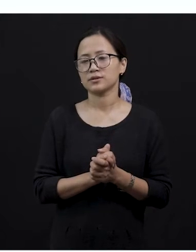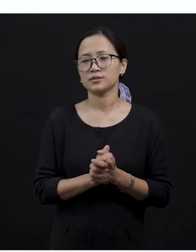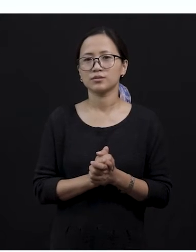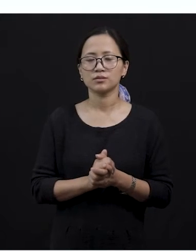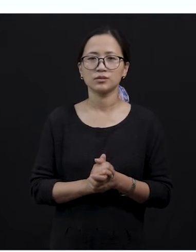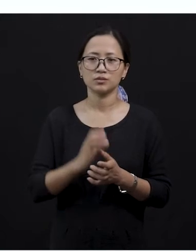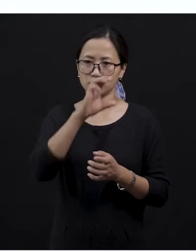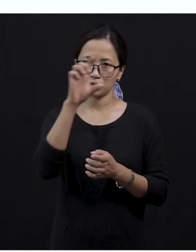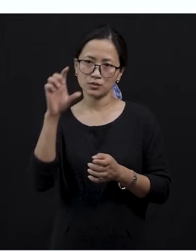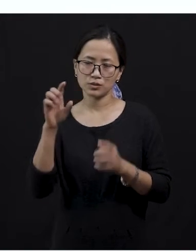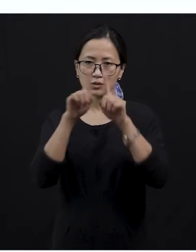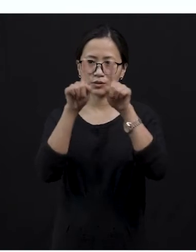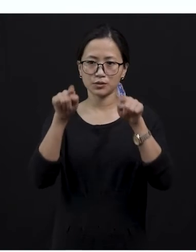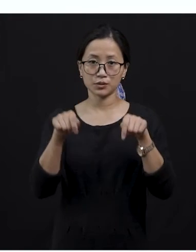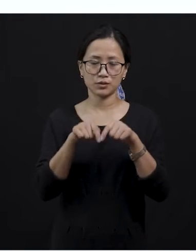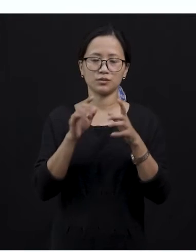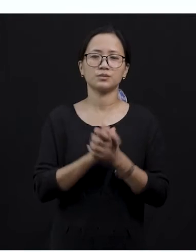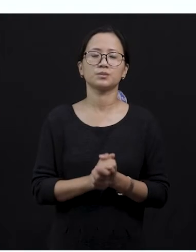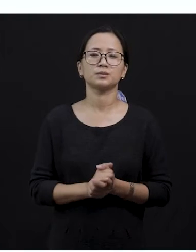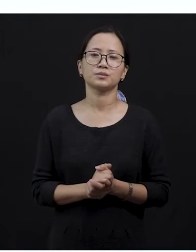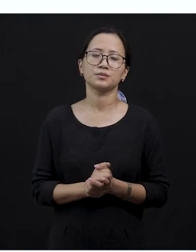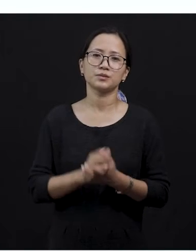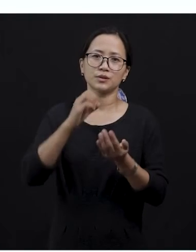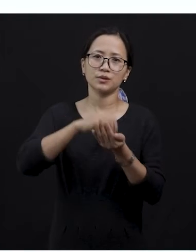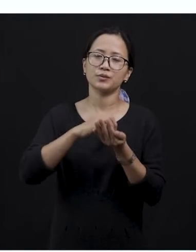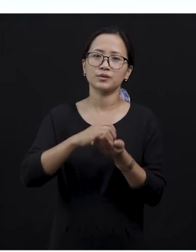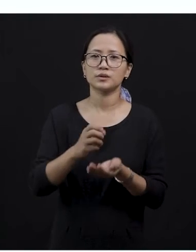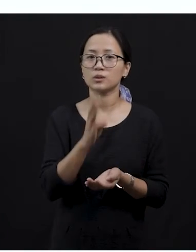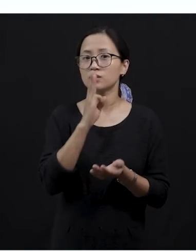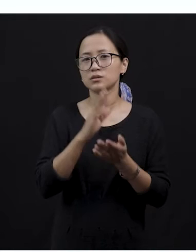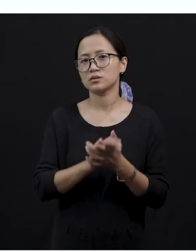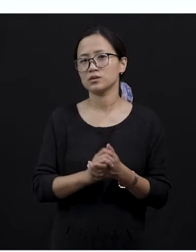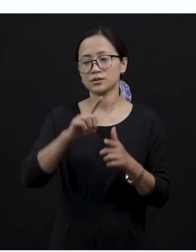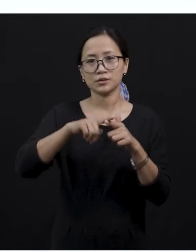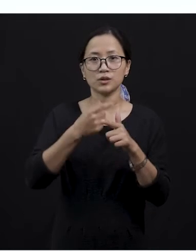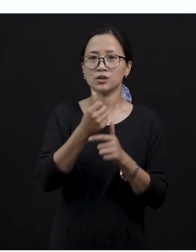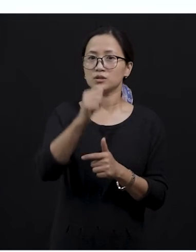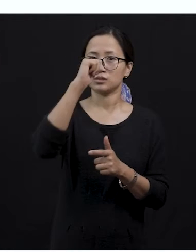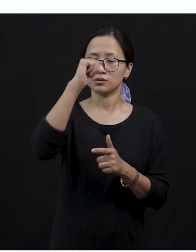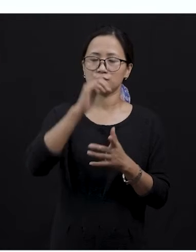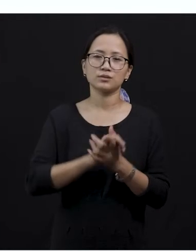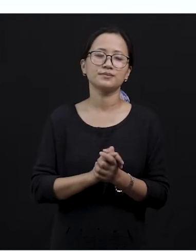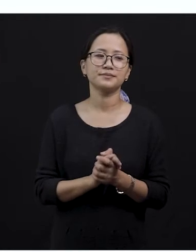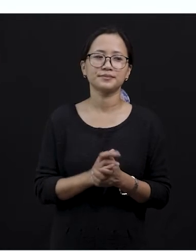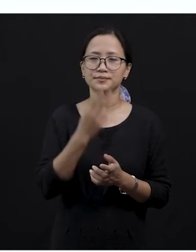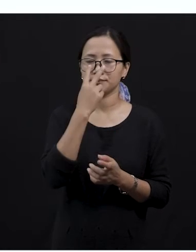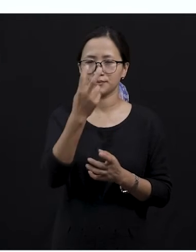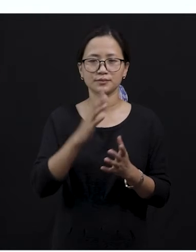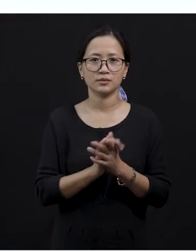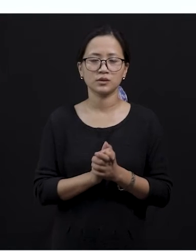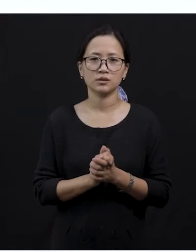freezer, when it is very hot, you add this in the water or juice, isn't it? So this is an